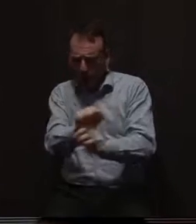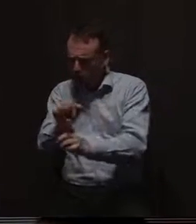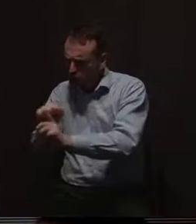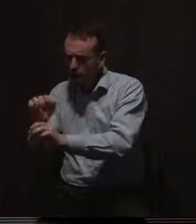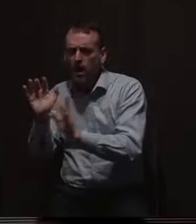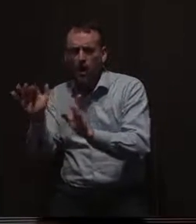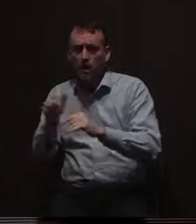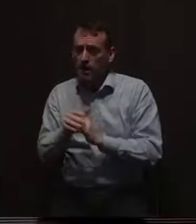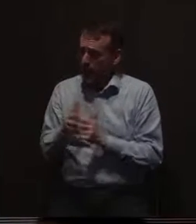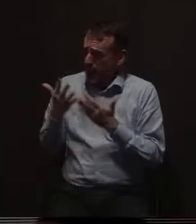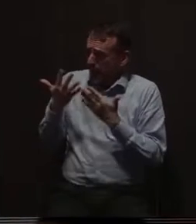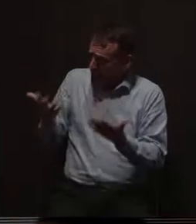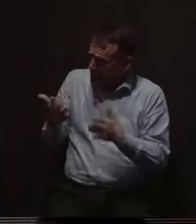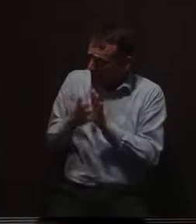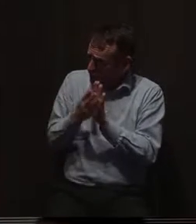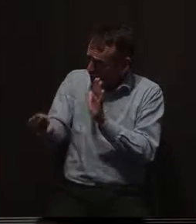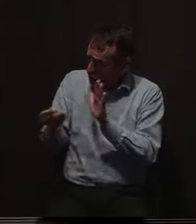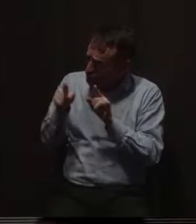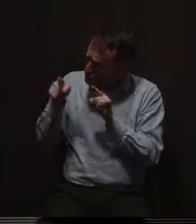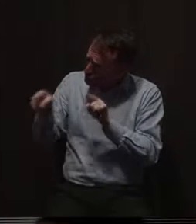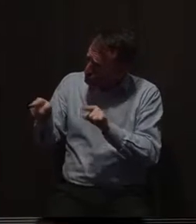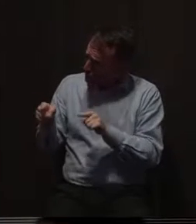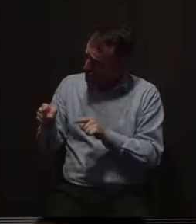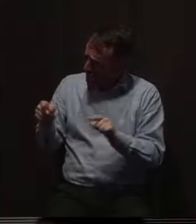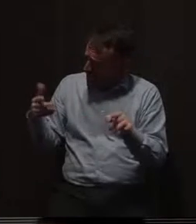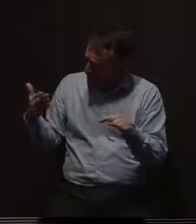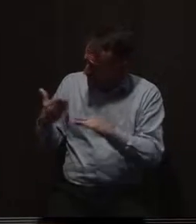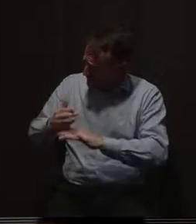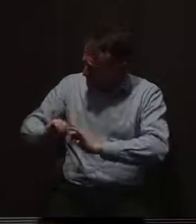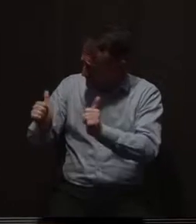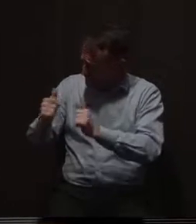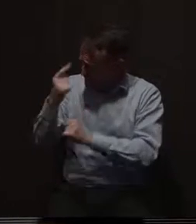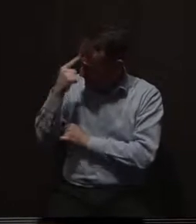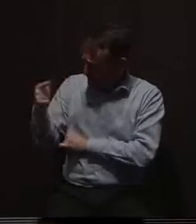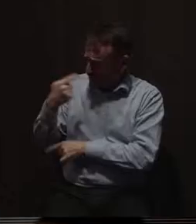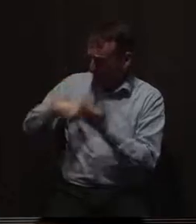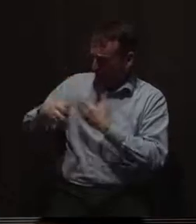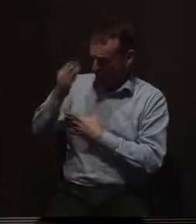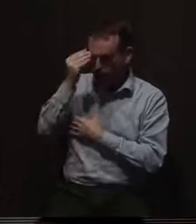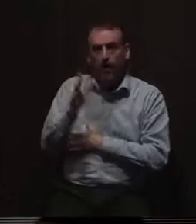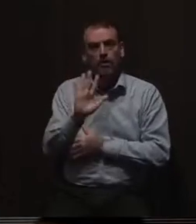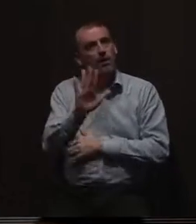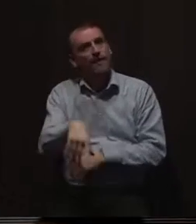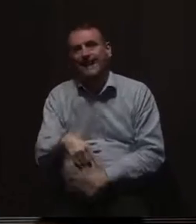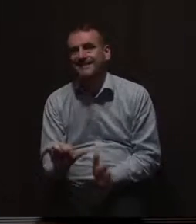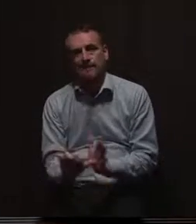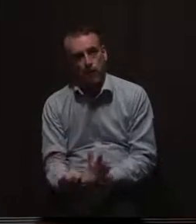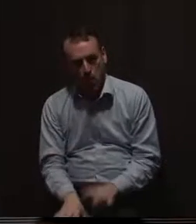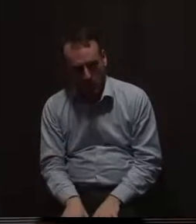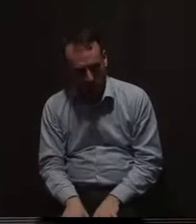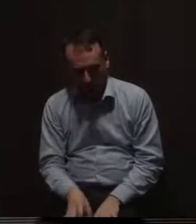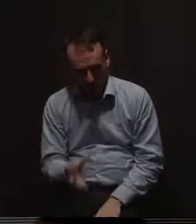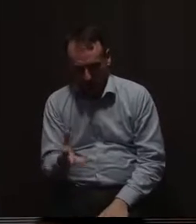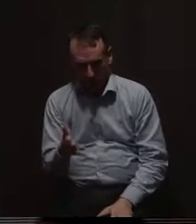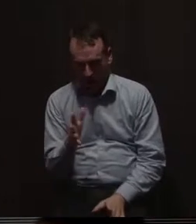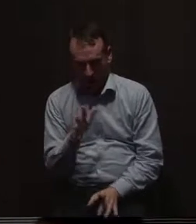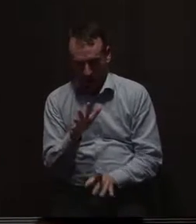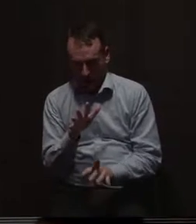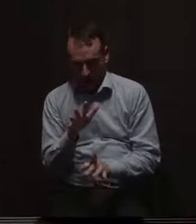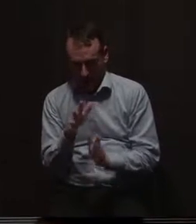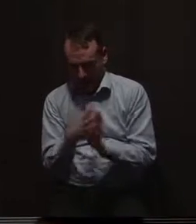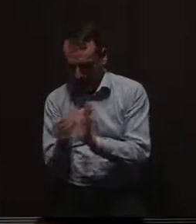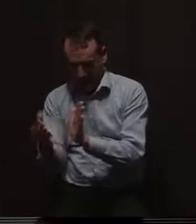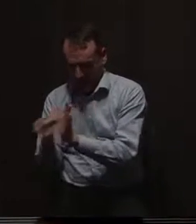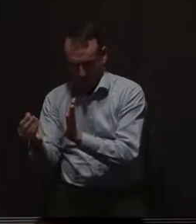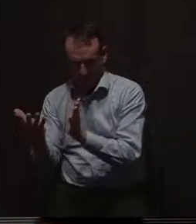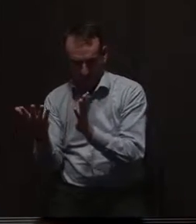that have been done recently that you think are really effective that we can all learn from? Oh God, that is so difficult, because you usually have all the examples where it went wrong. So